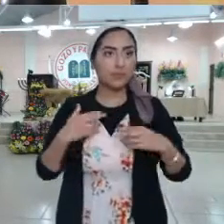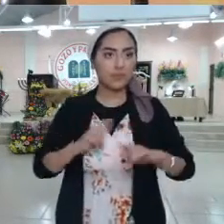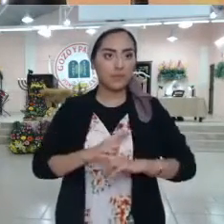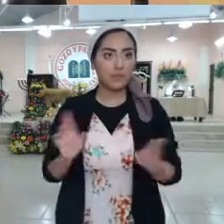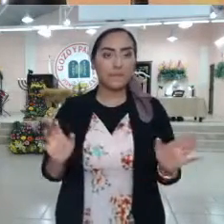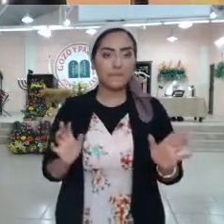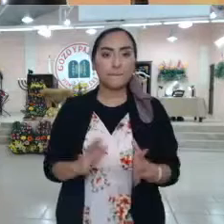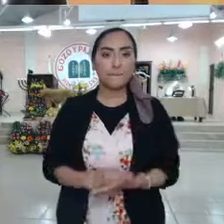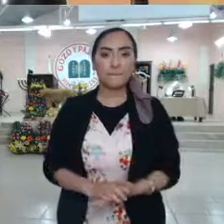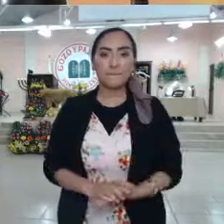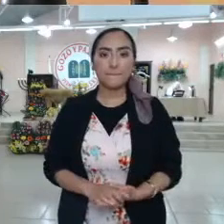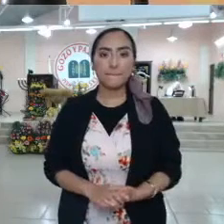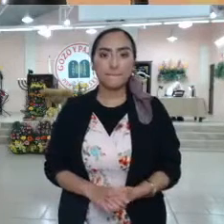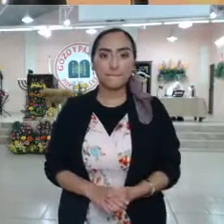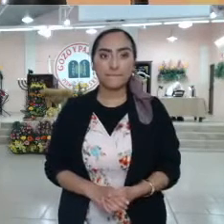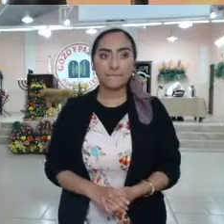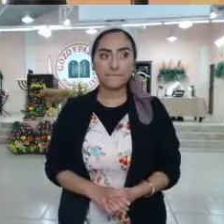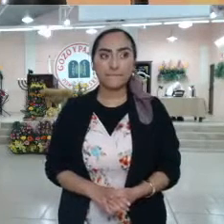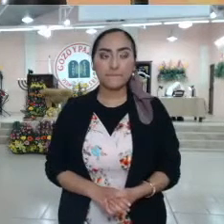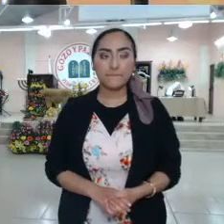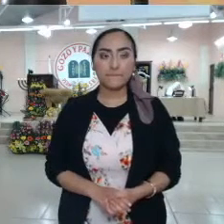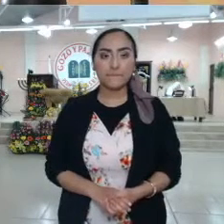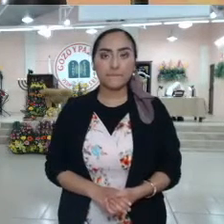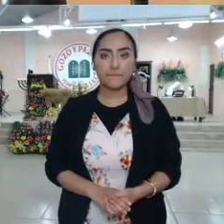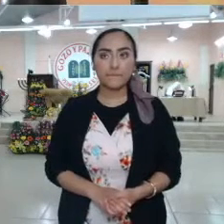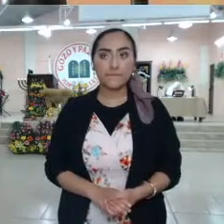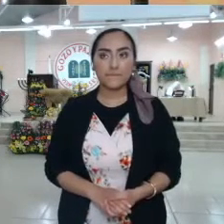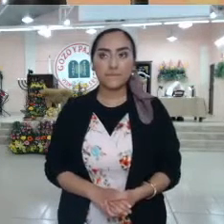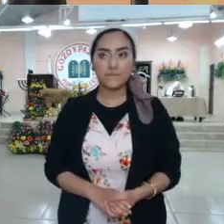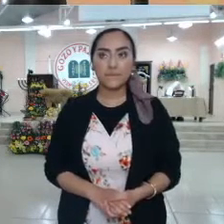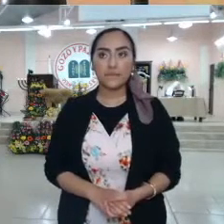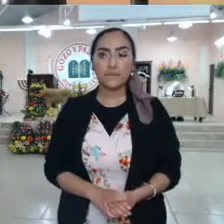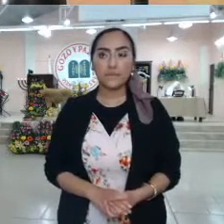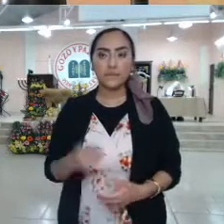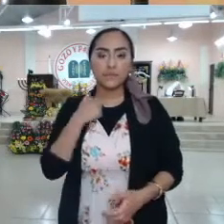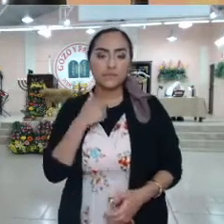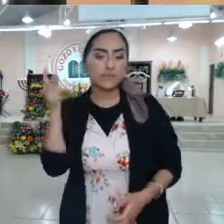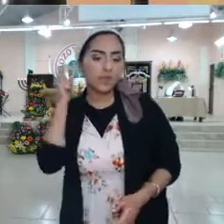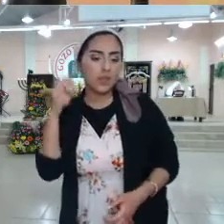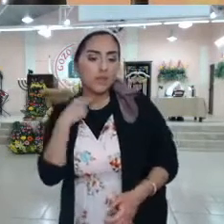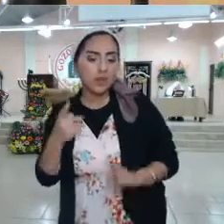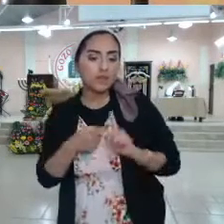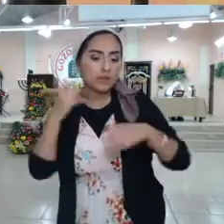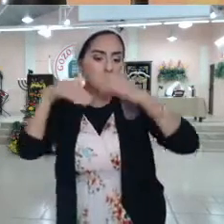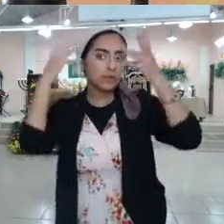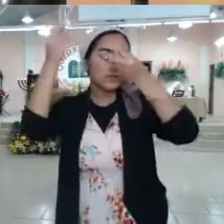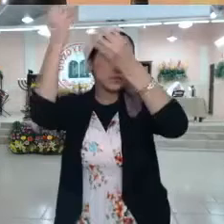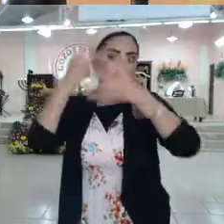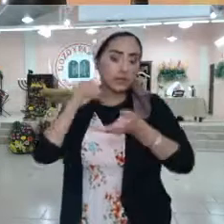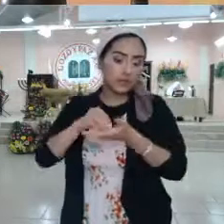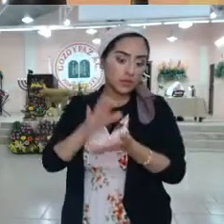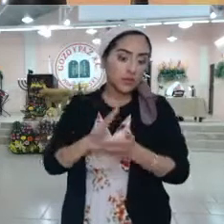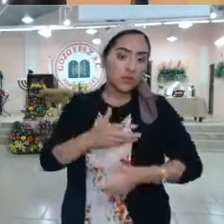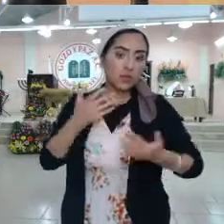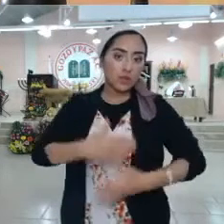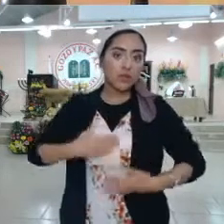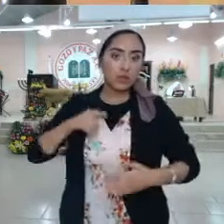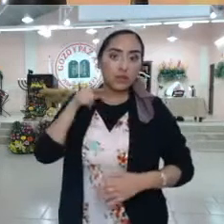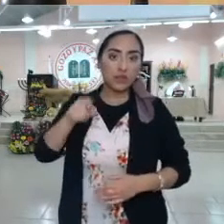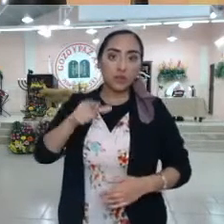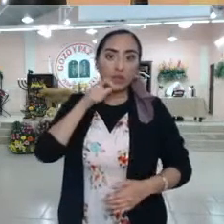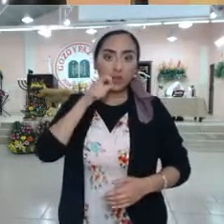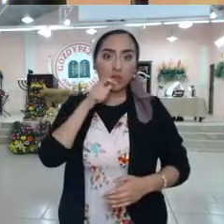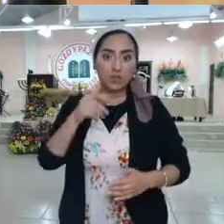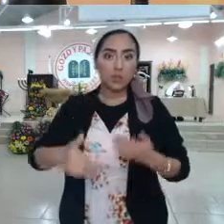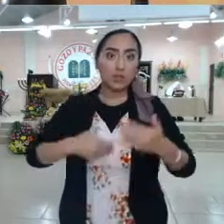Let's wait for all of you to have it. Revelation 14:13 says, and I heard a voice from heaven saying unto me, Right, blessed are